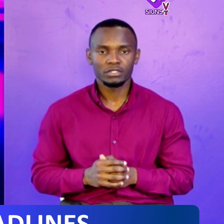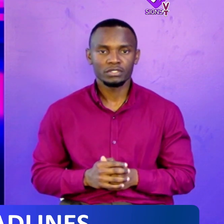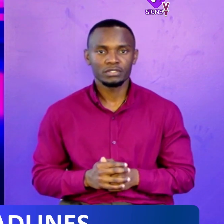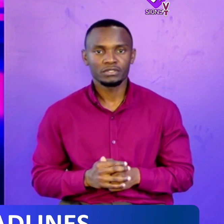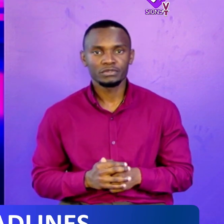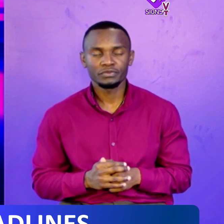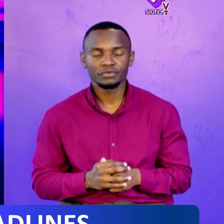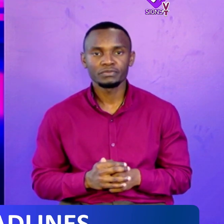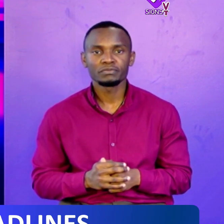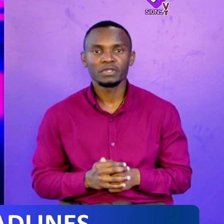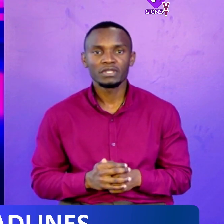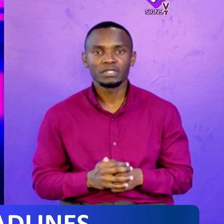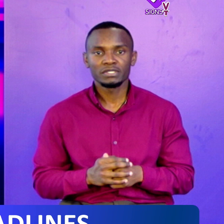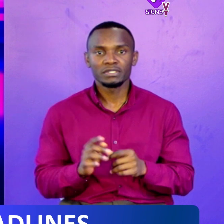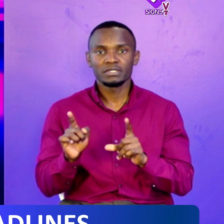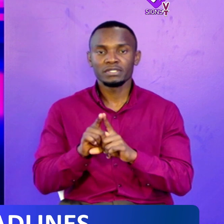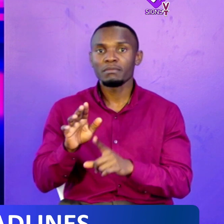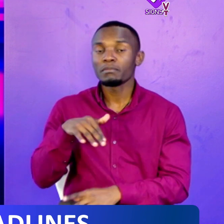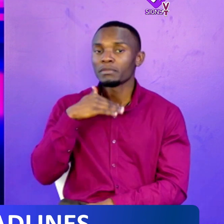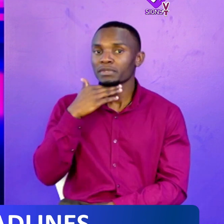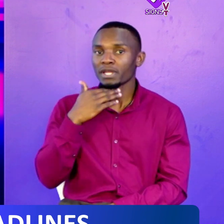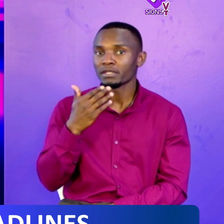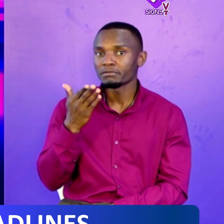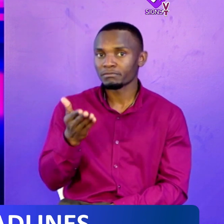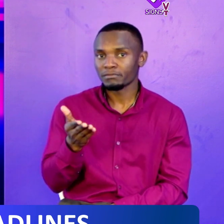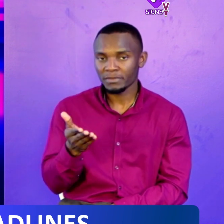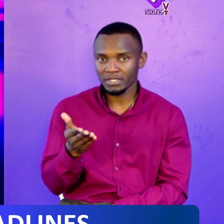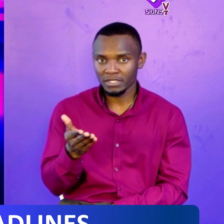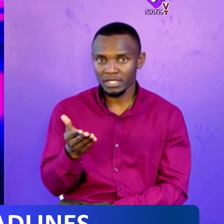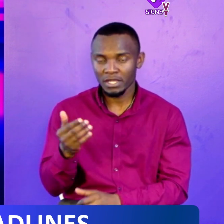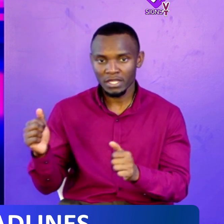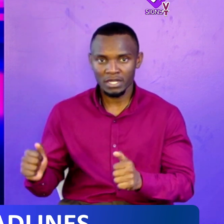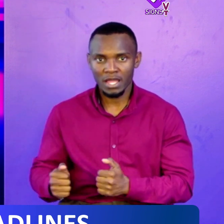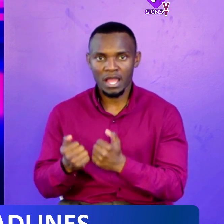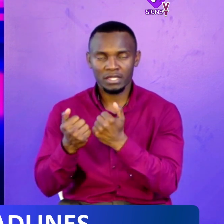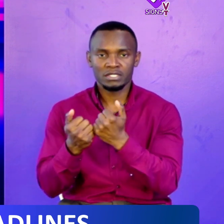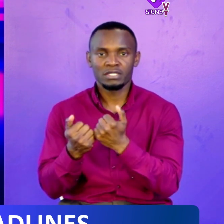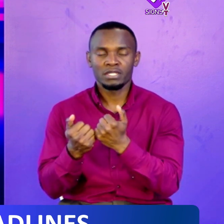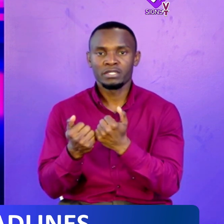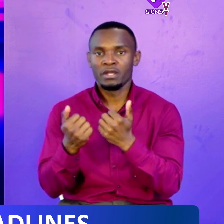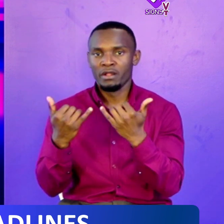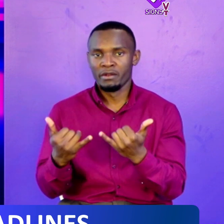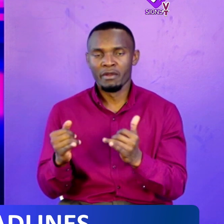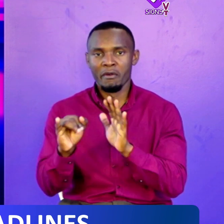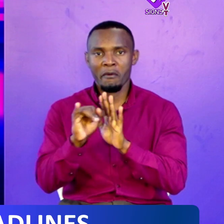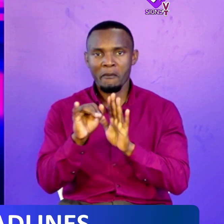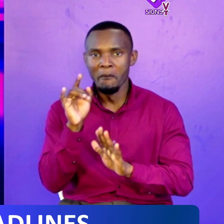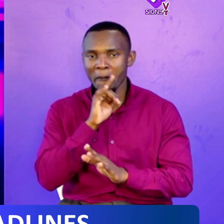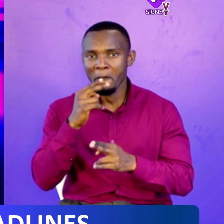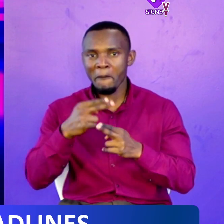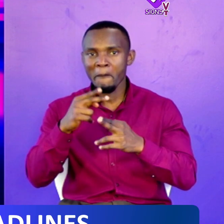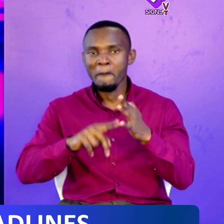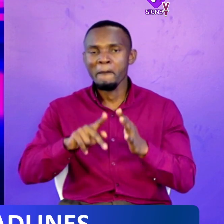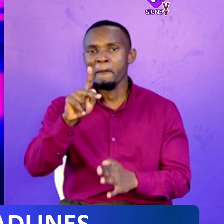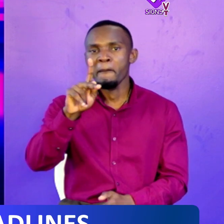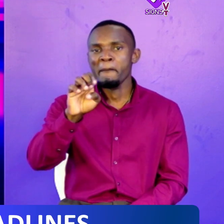Petionville Road at Palin 9 in Port-au-Prince, Haiti, was identified as Corporal Kennedy